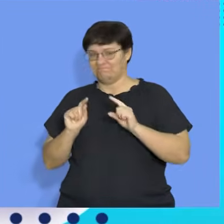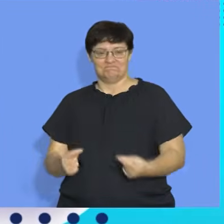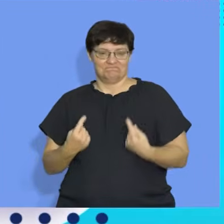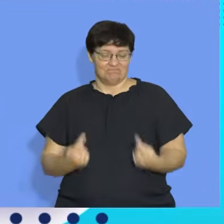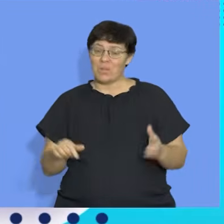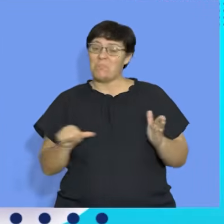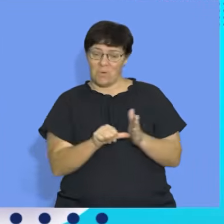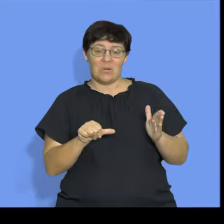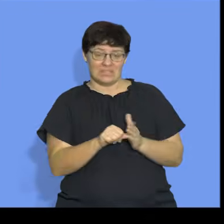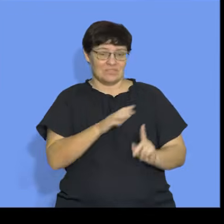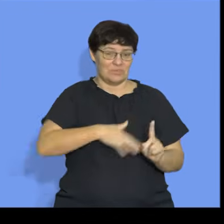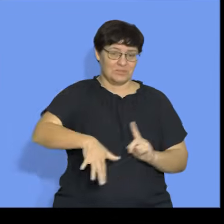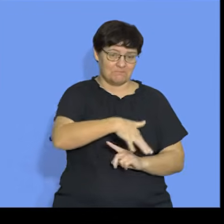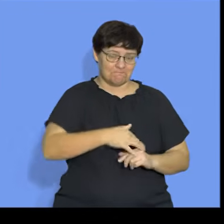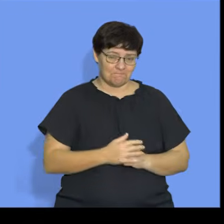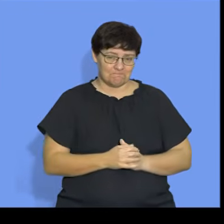our environment.